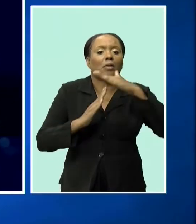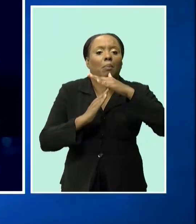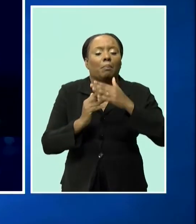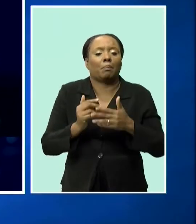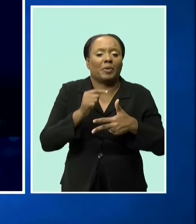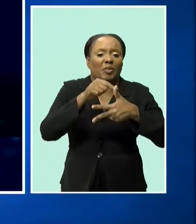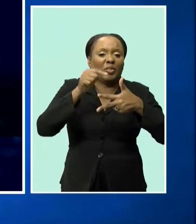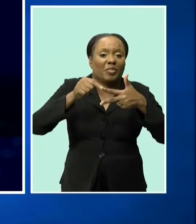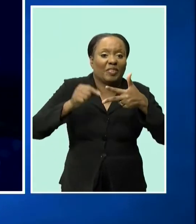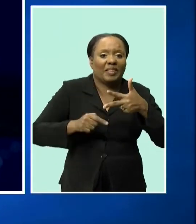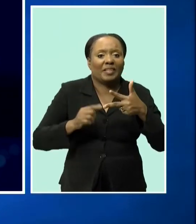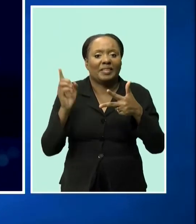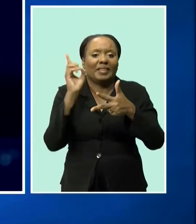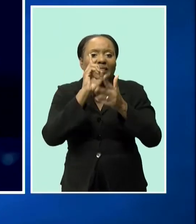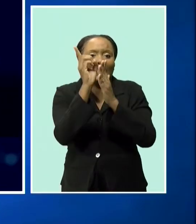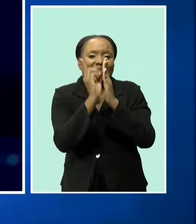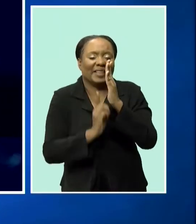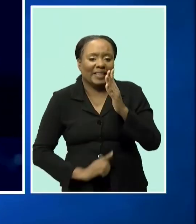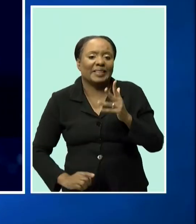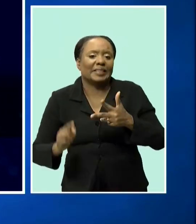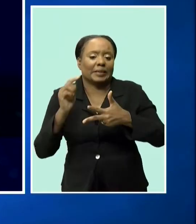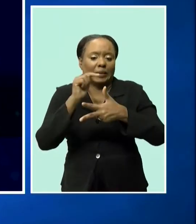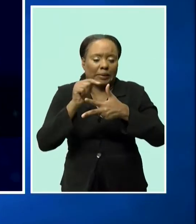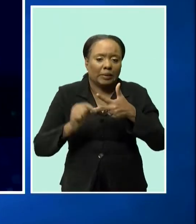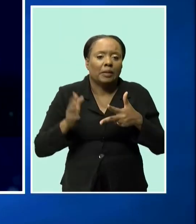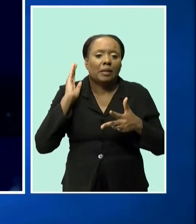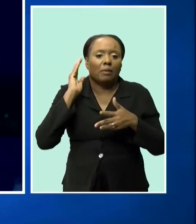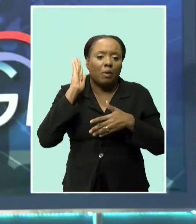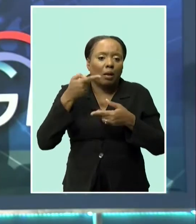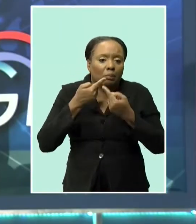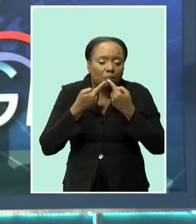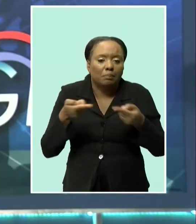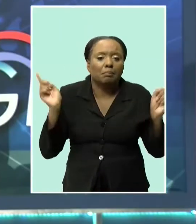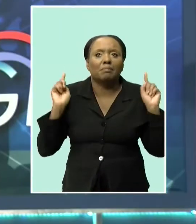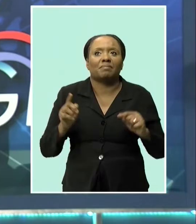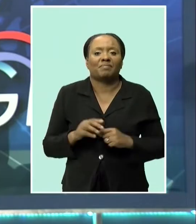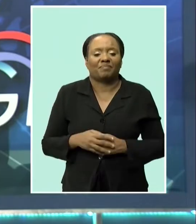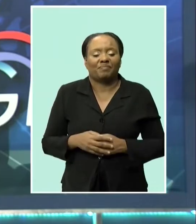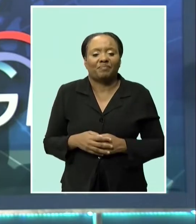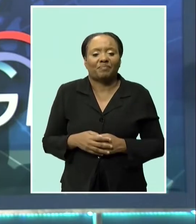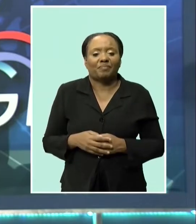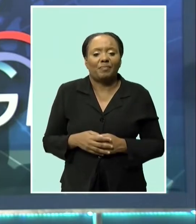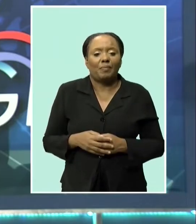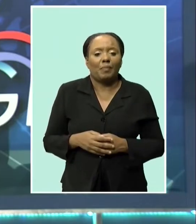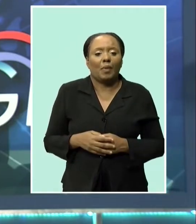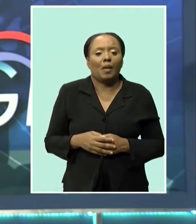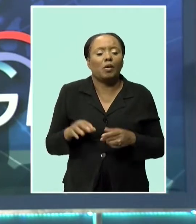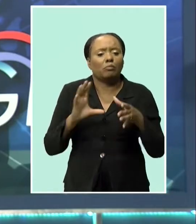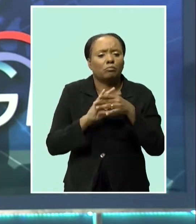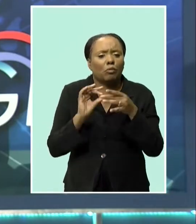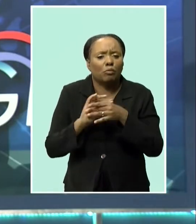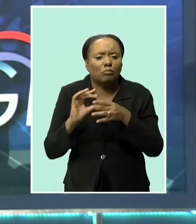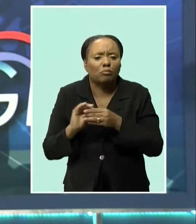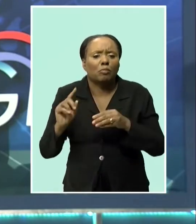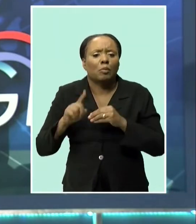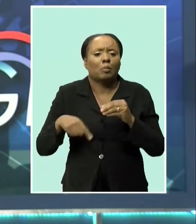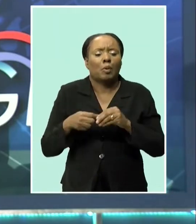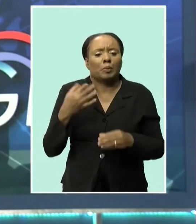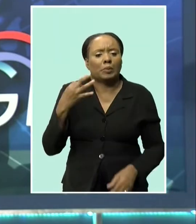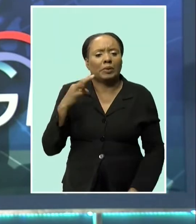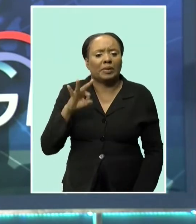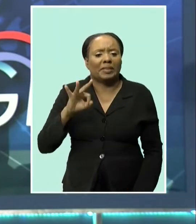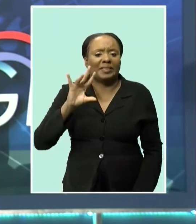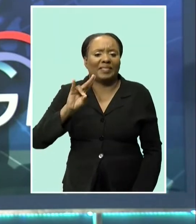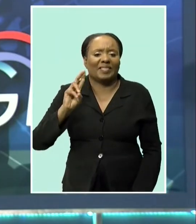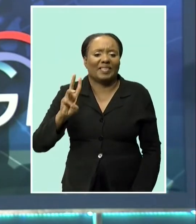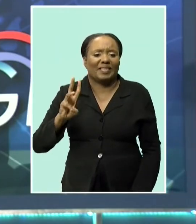and those persons that actually submitted, and they will be made public. A documentary on the 1976 Cubana Airlines tragedy